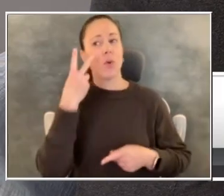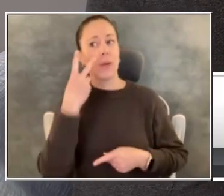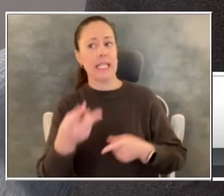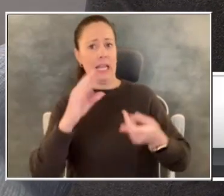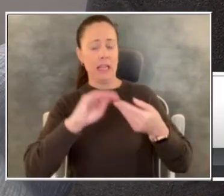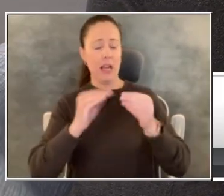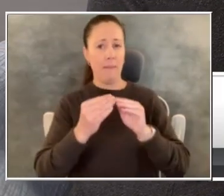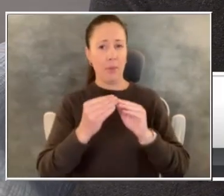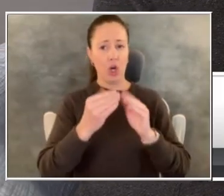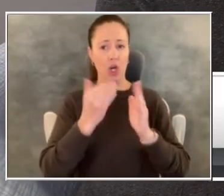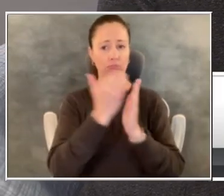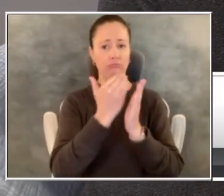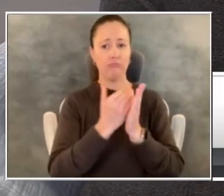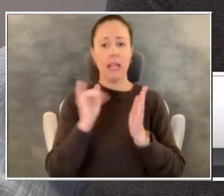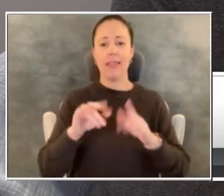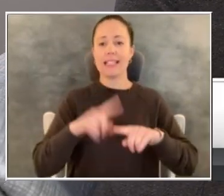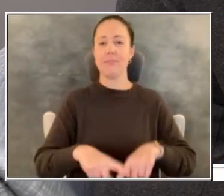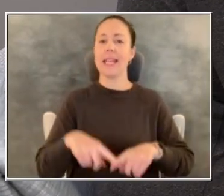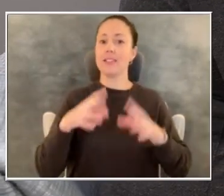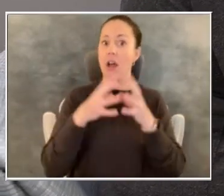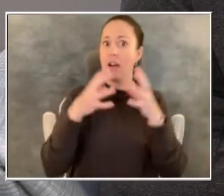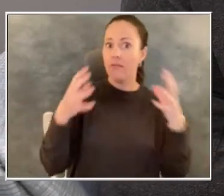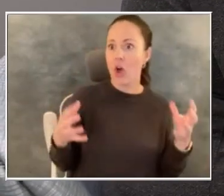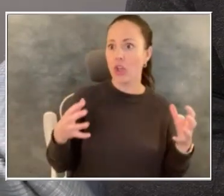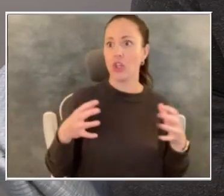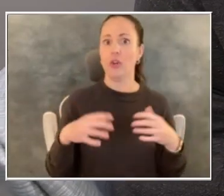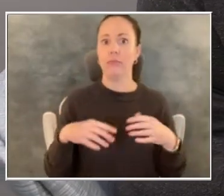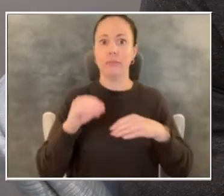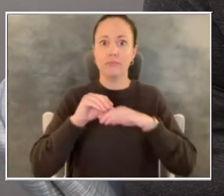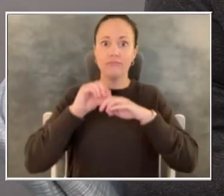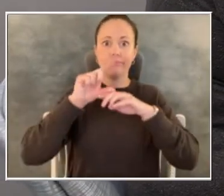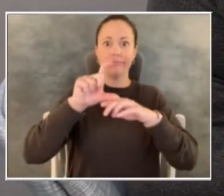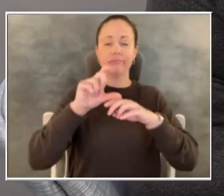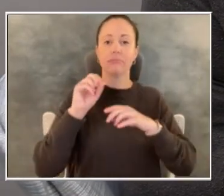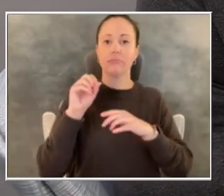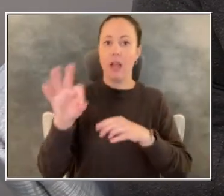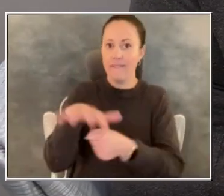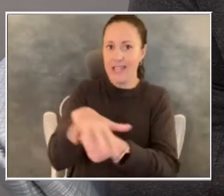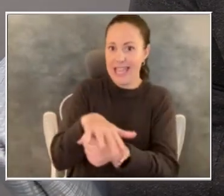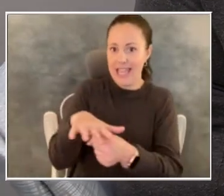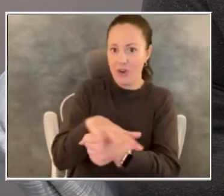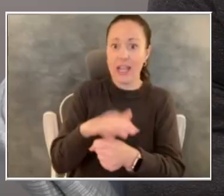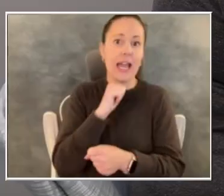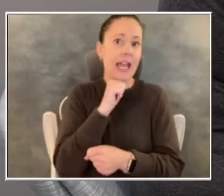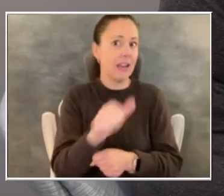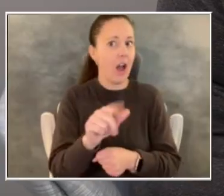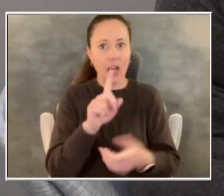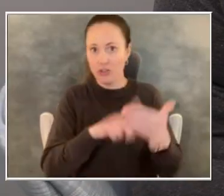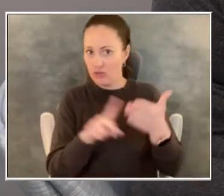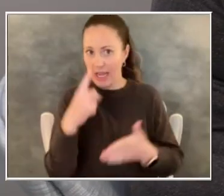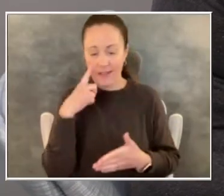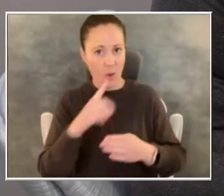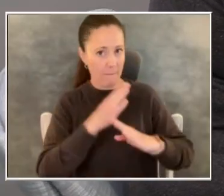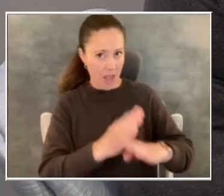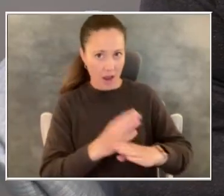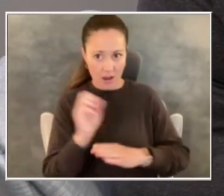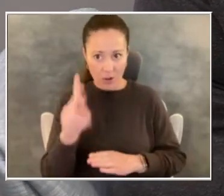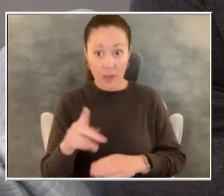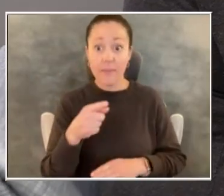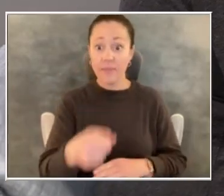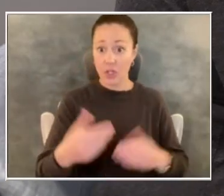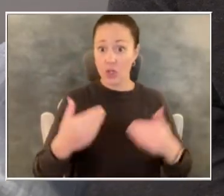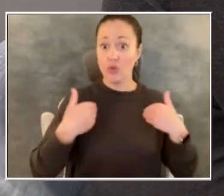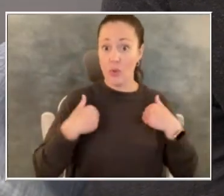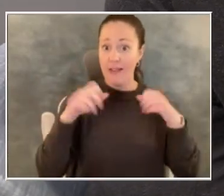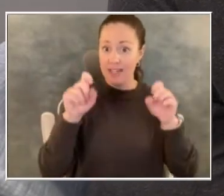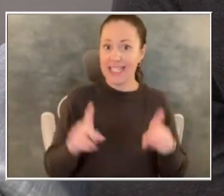the volume and density of the area detected, not checking for blockages. Okay. Now, you do have a test after this